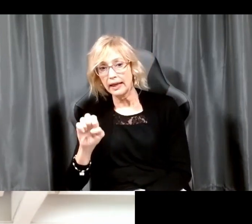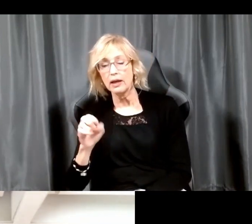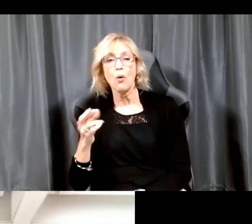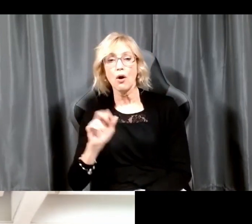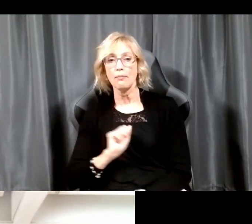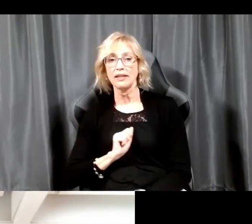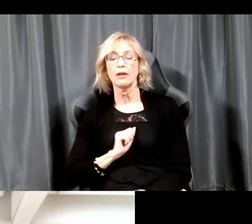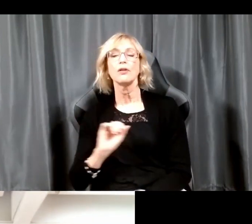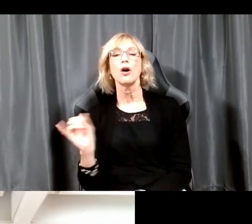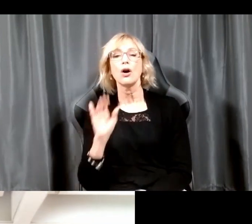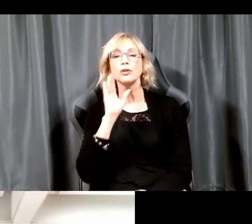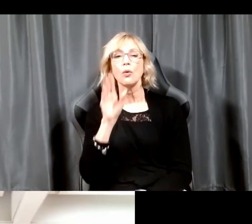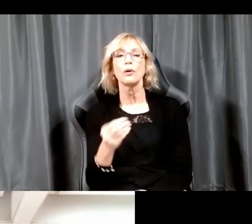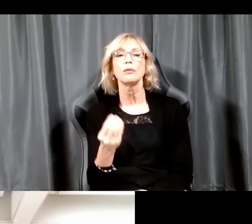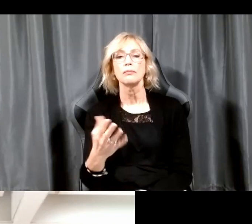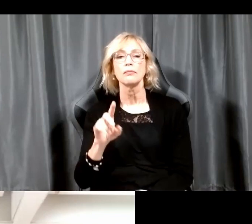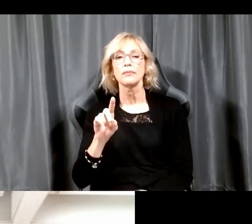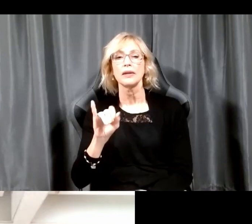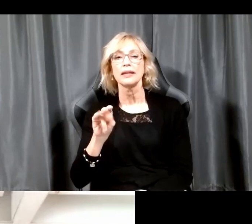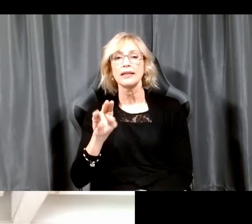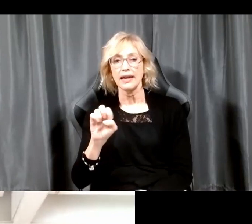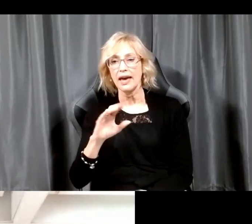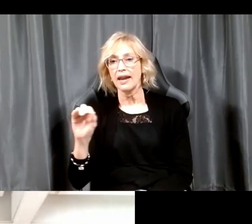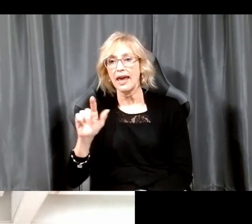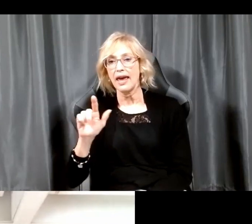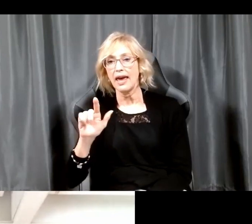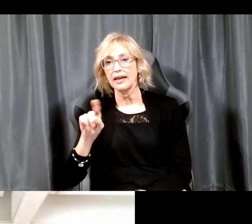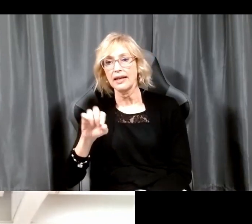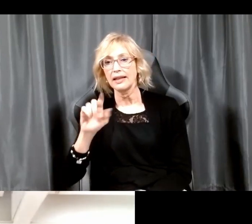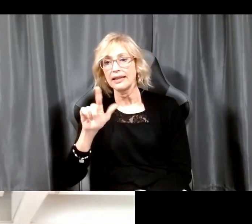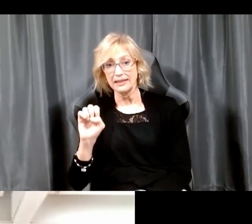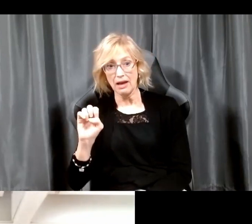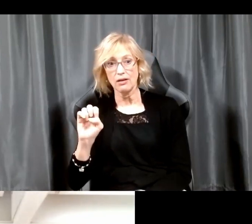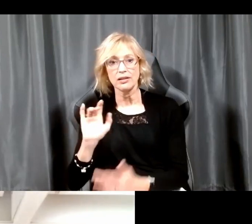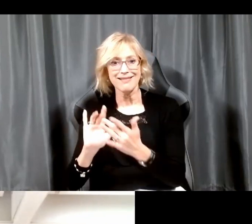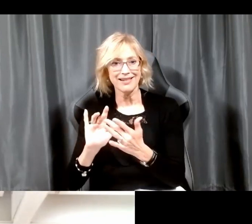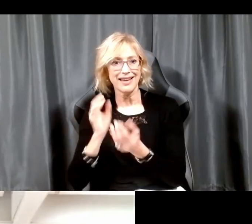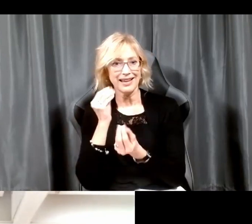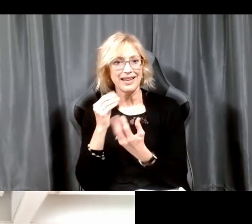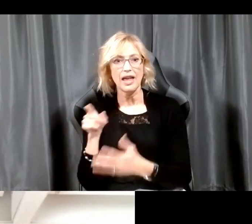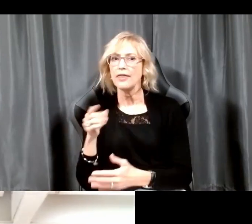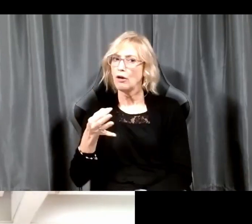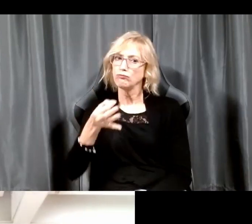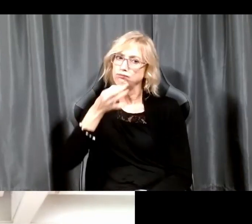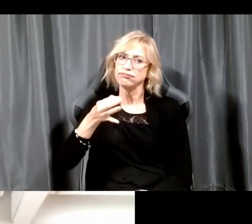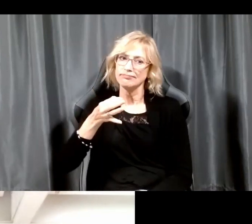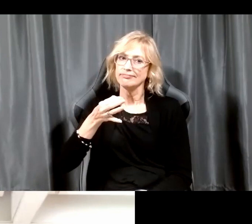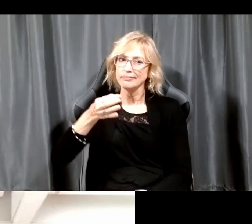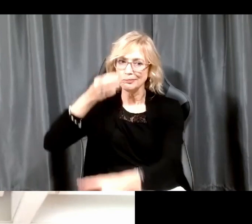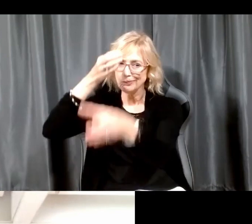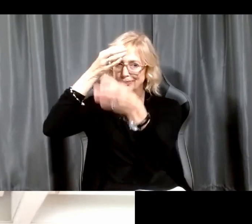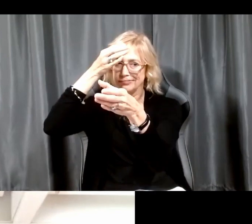Diane and Lazelle's contact information, so that you can ask them directly, because they are our experts on the topic